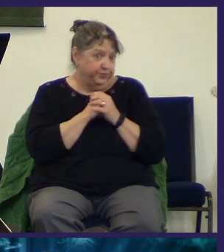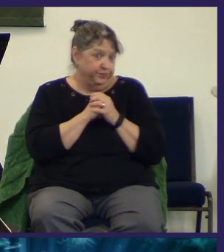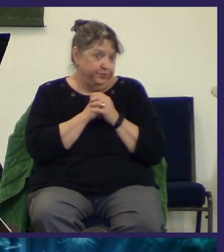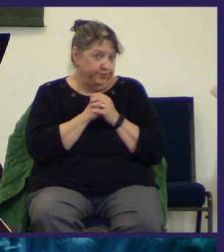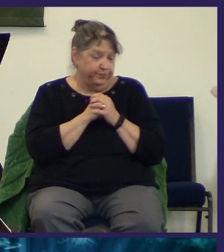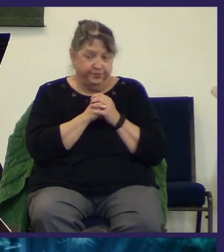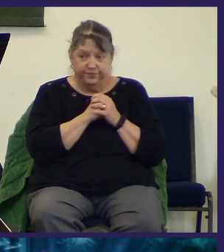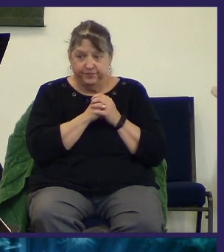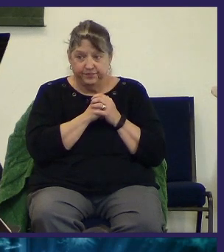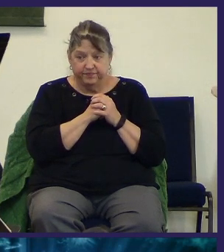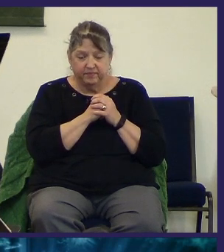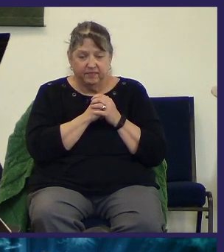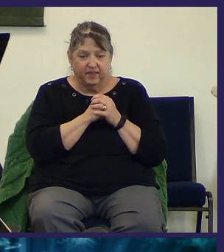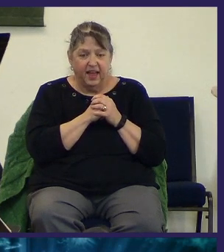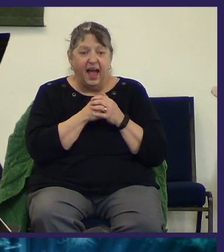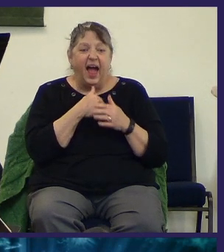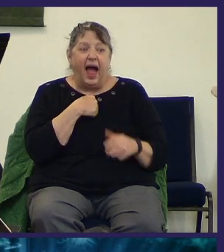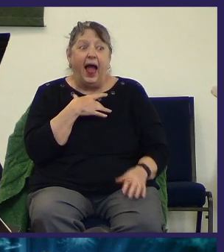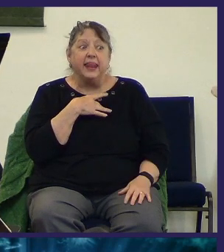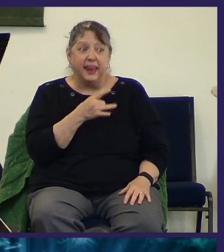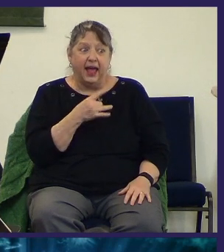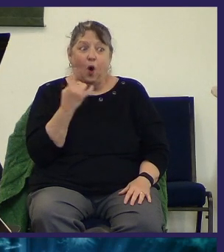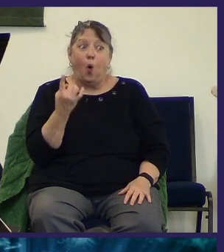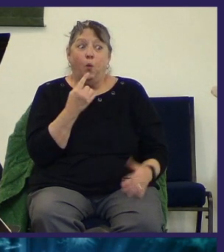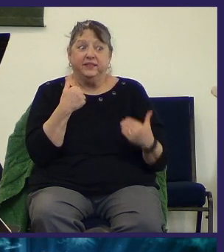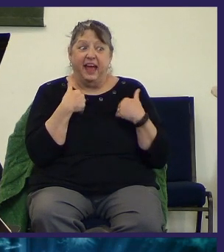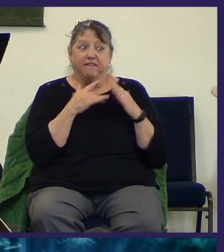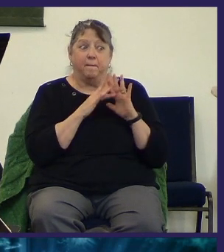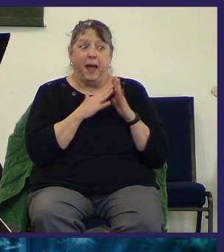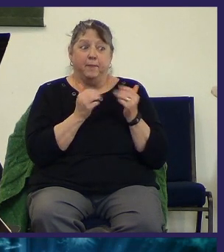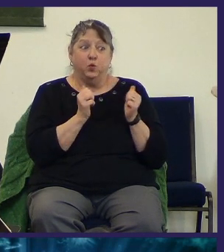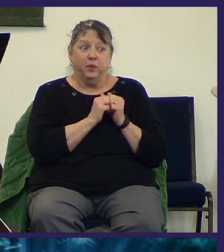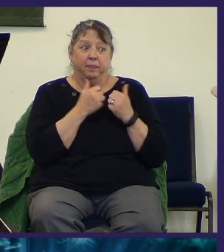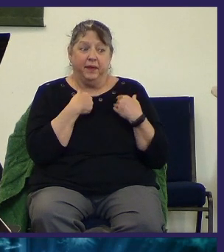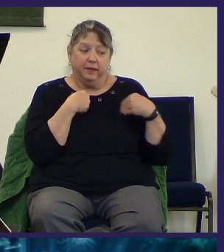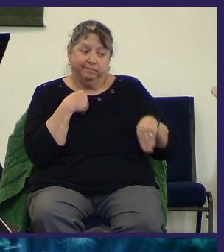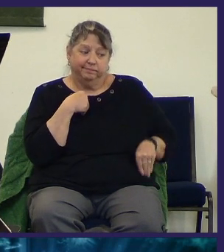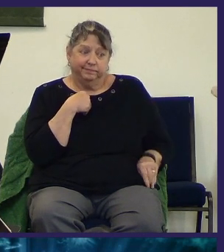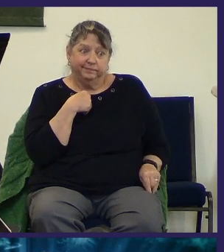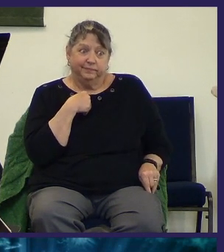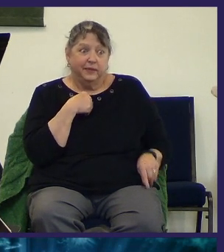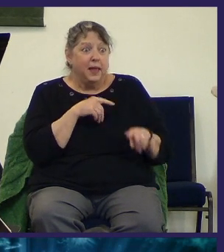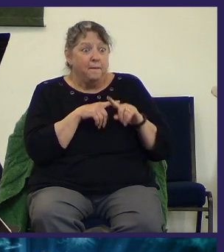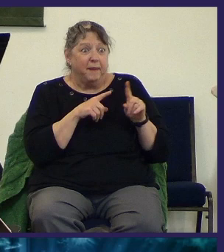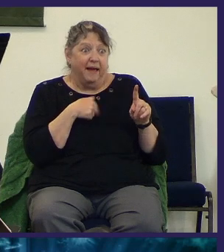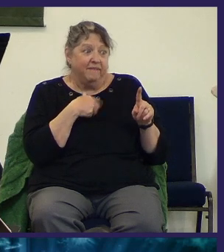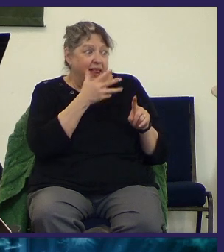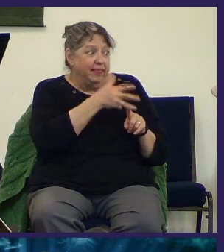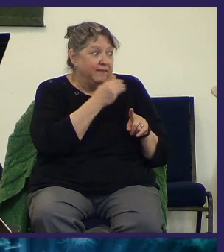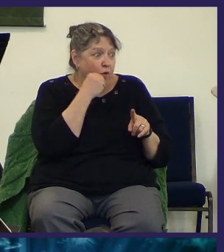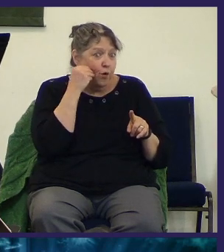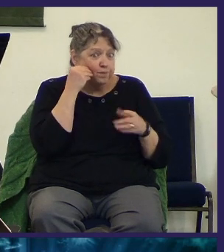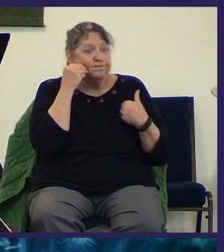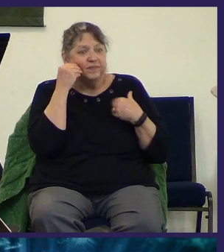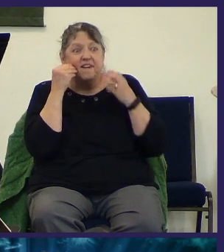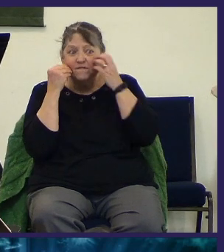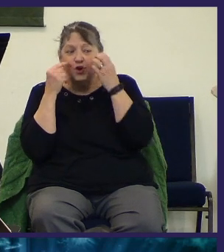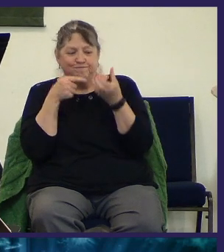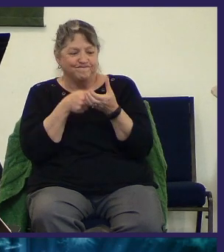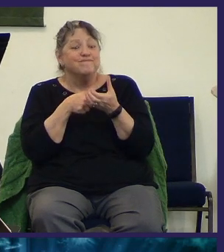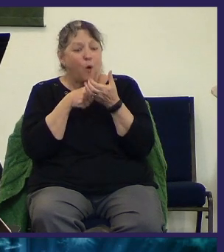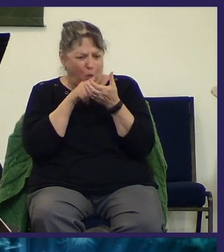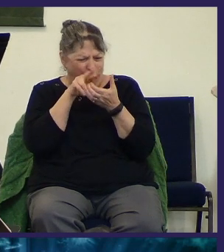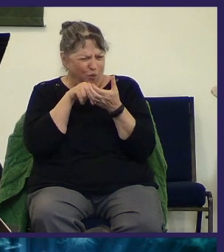big thing i like i like having a bible with me personally but if having a phone app is a also a great opportunity